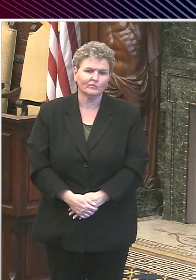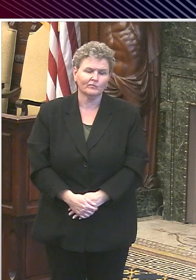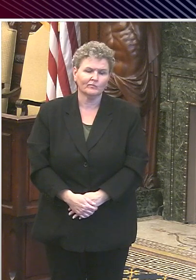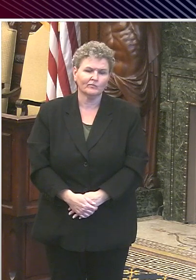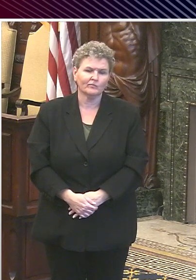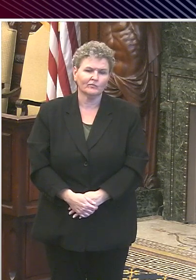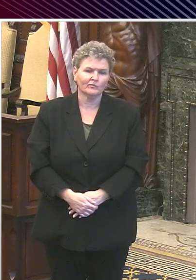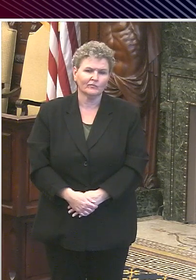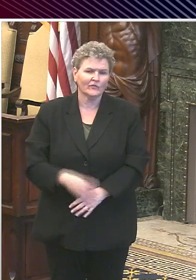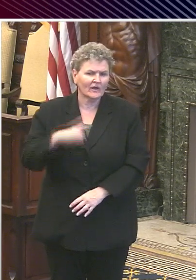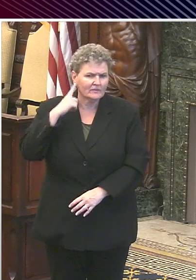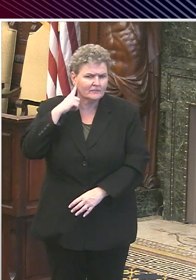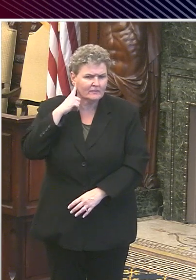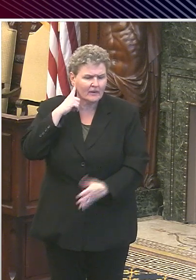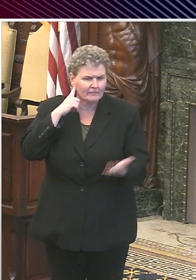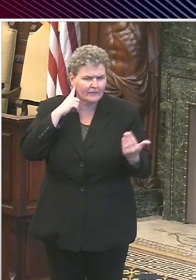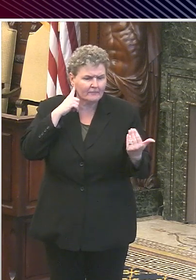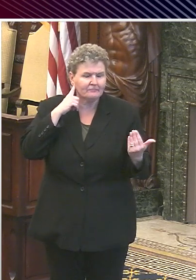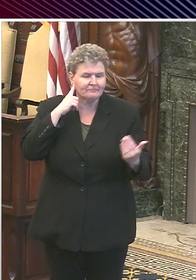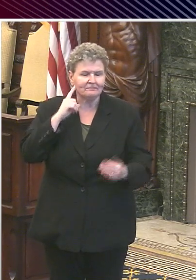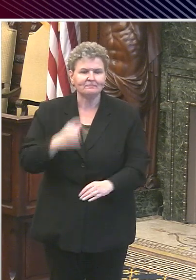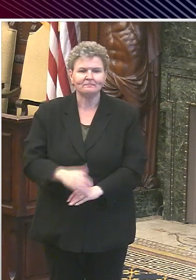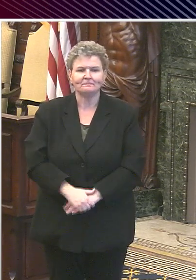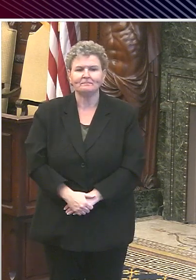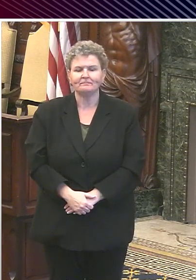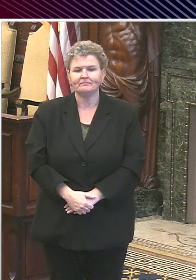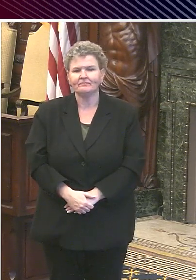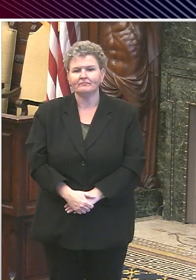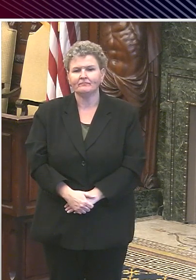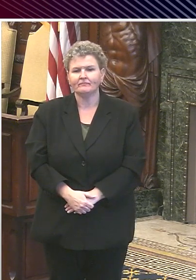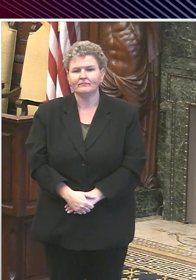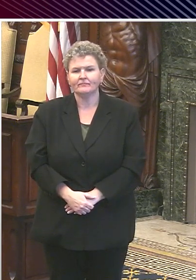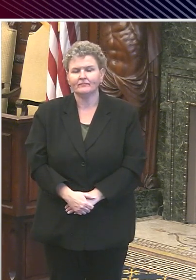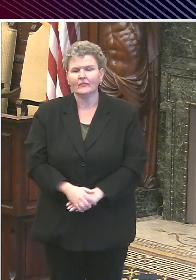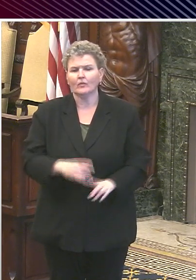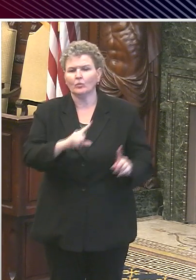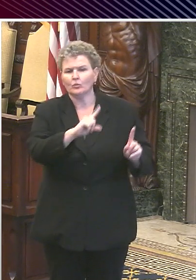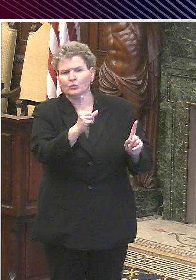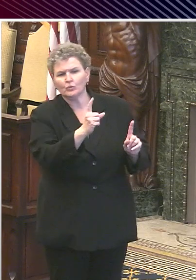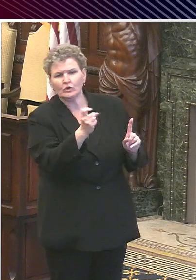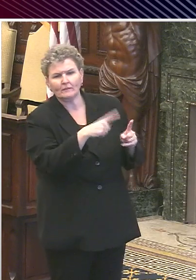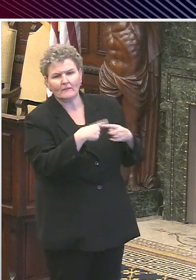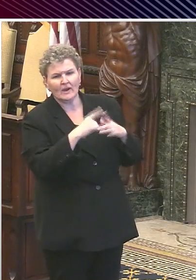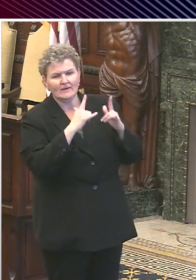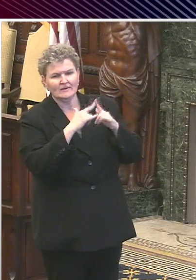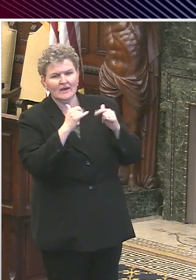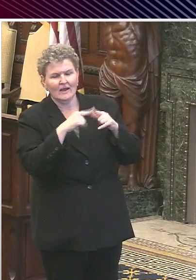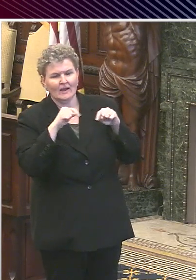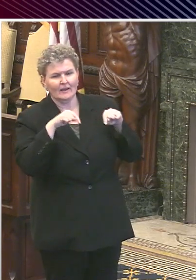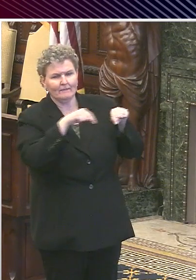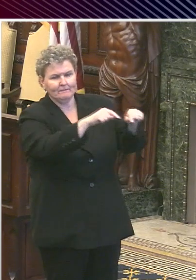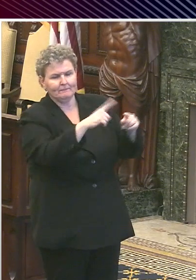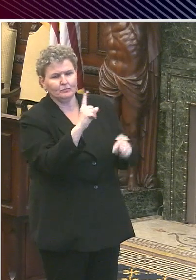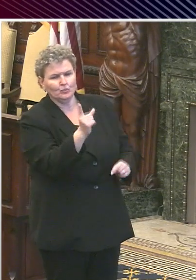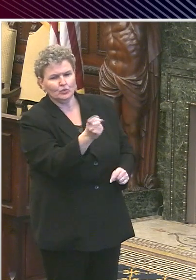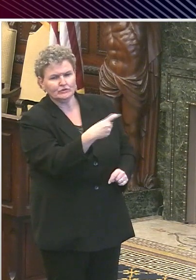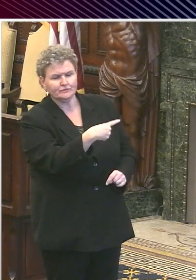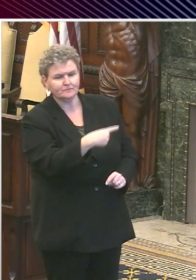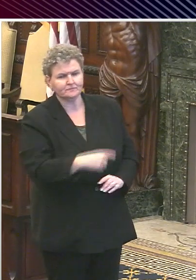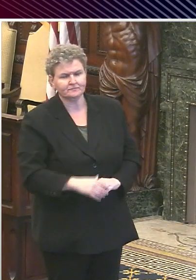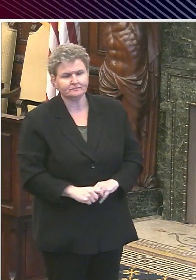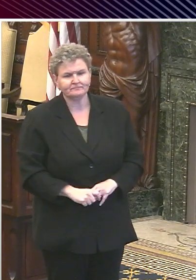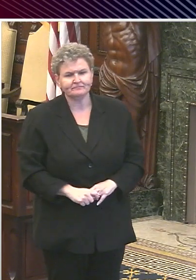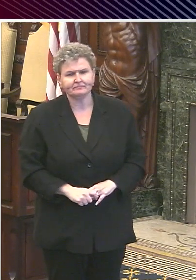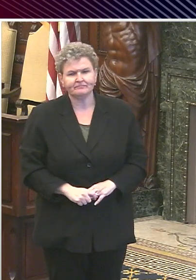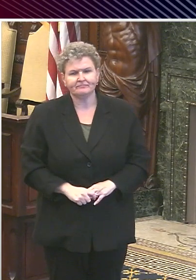You can You're hear good. me? You're good. Okay. I know we've been talking a lot about the encampment. My question, though, is sort of about the larger